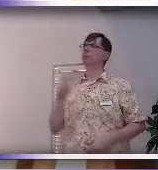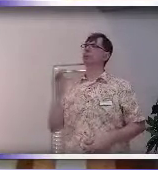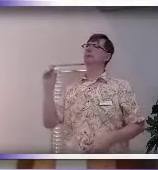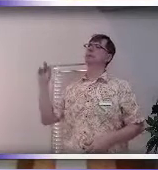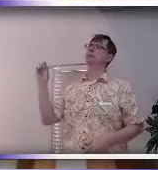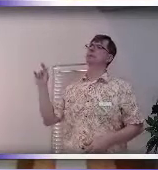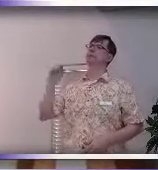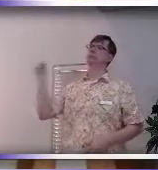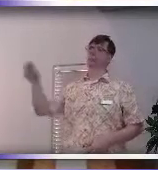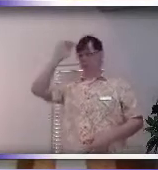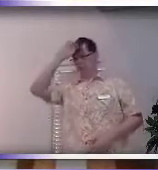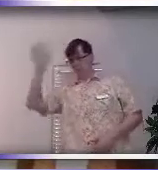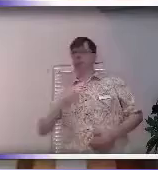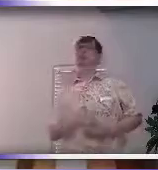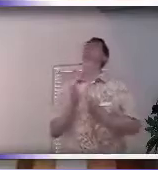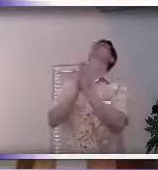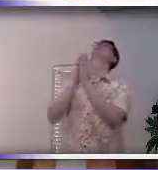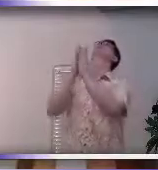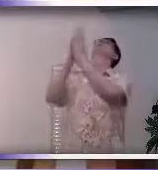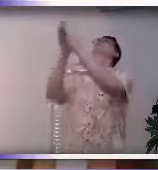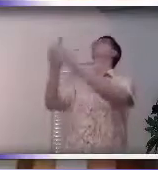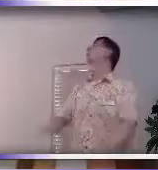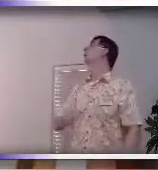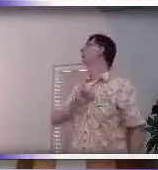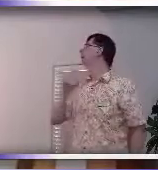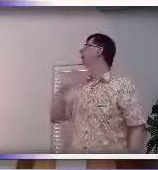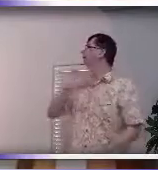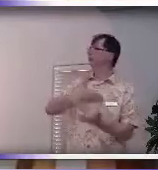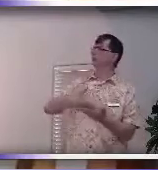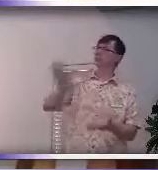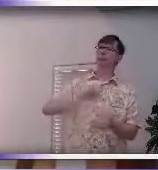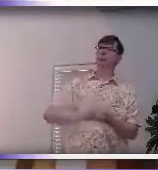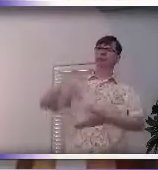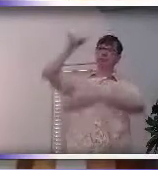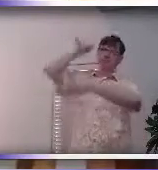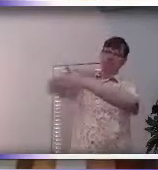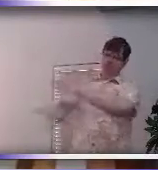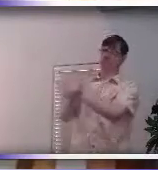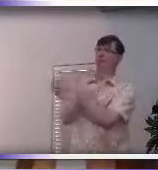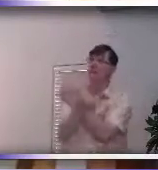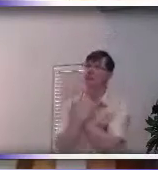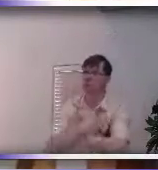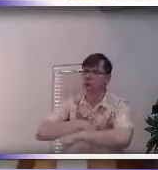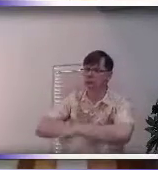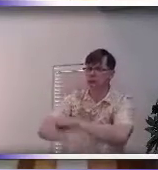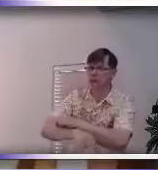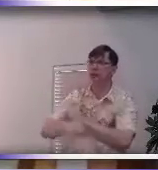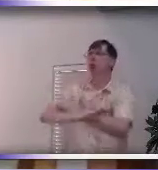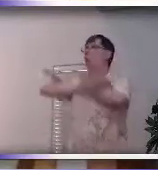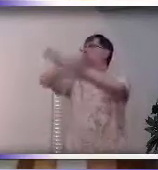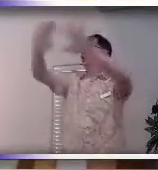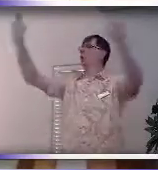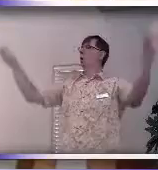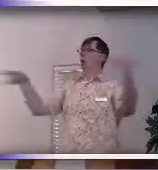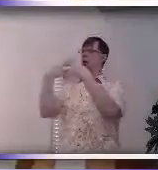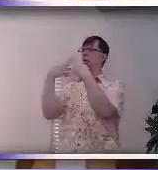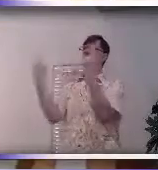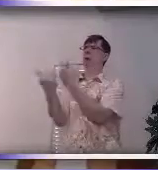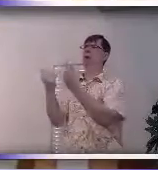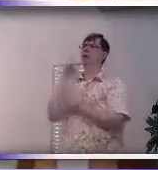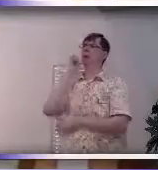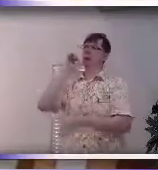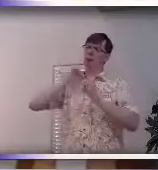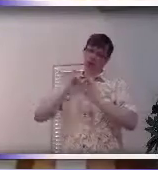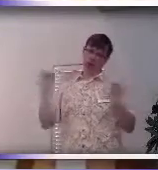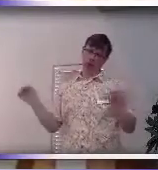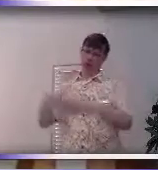Day celebration, and we also do something called Operation Deep Freeze. Now, all of that is local. Operation